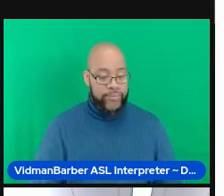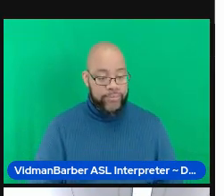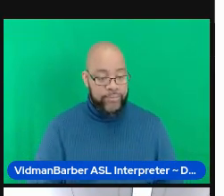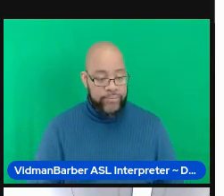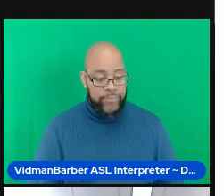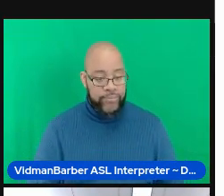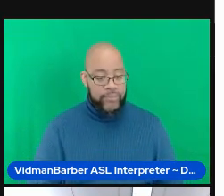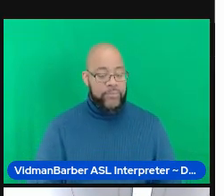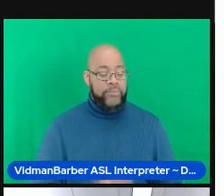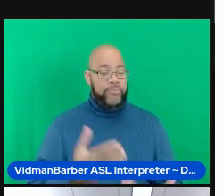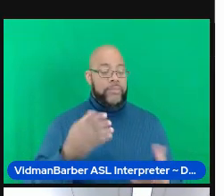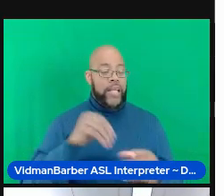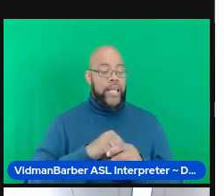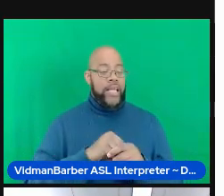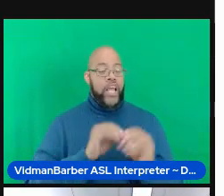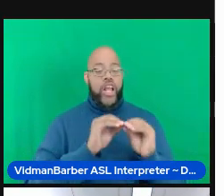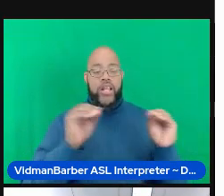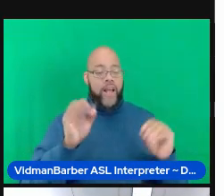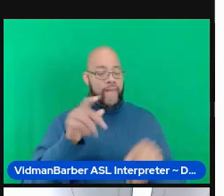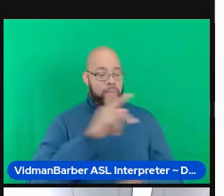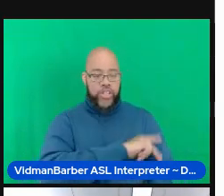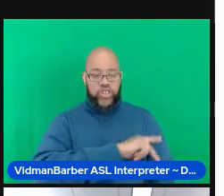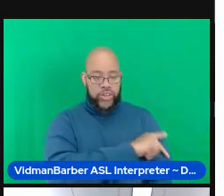in none of the subjects.